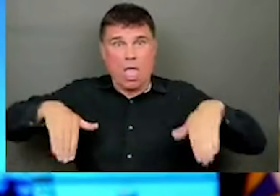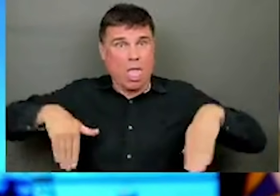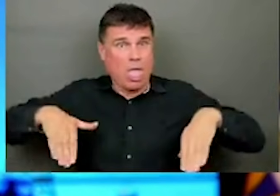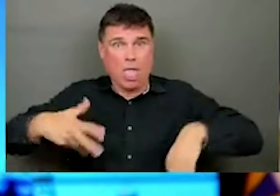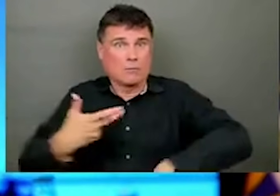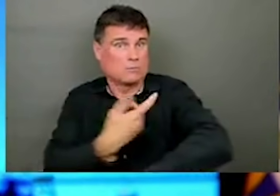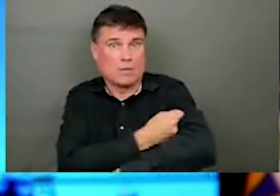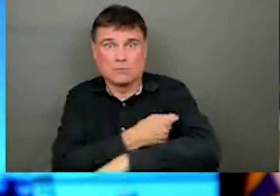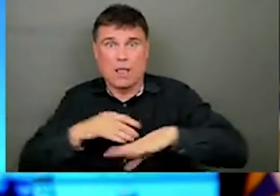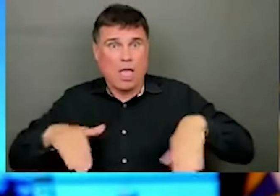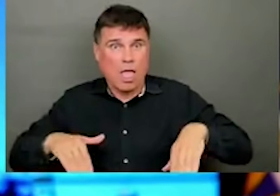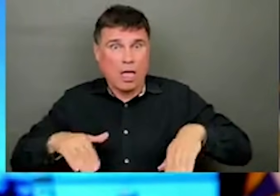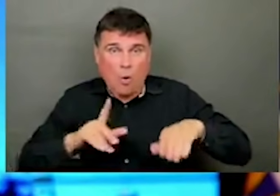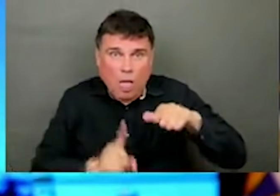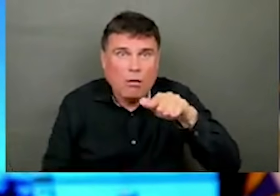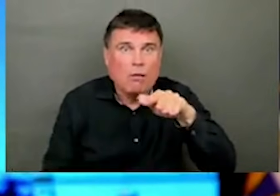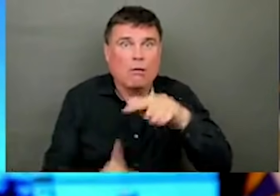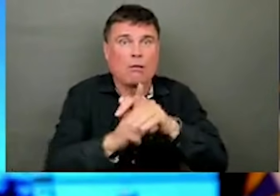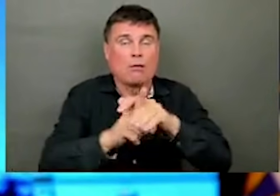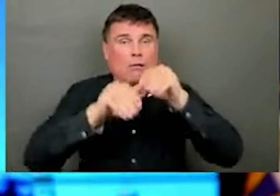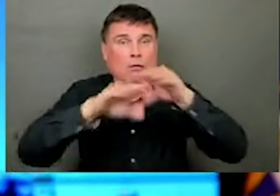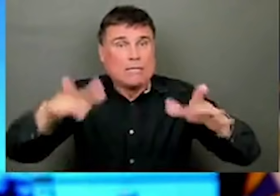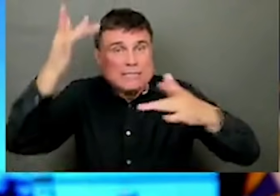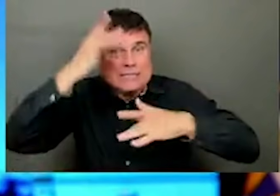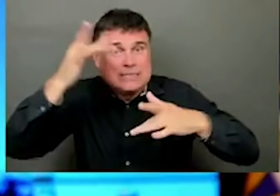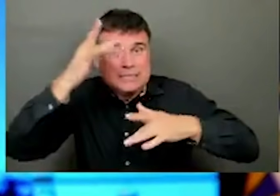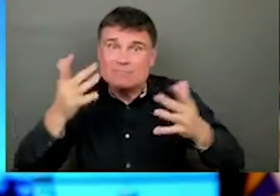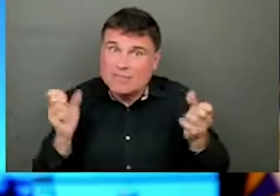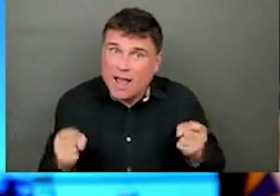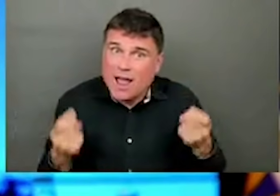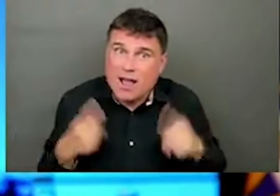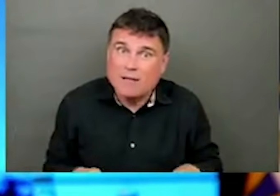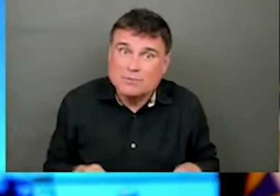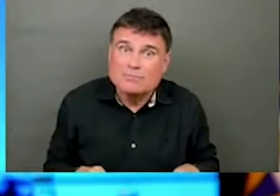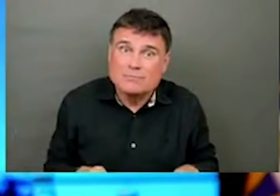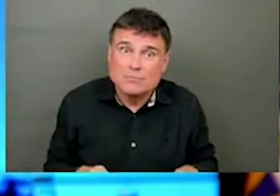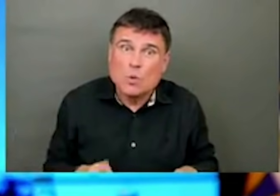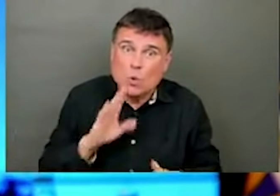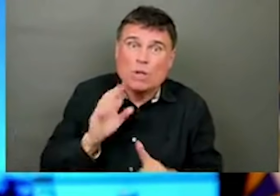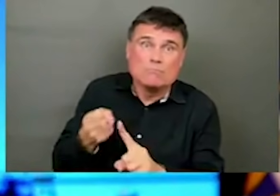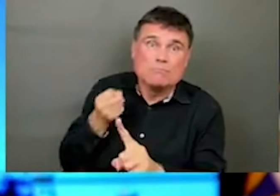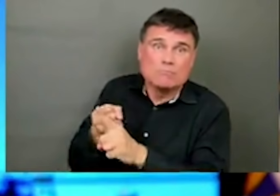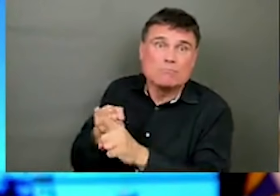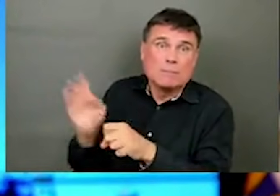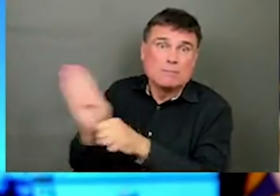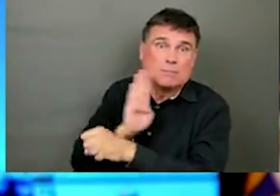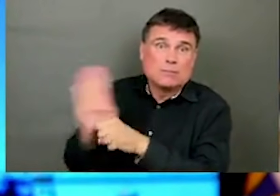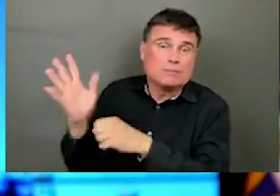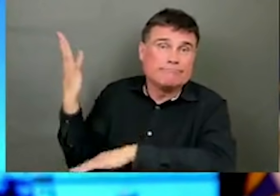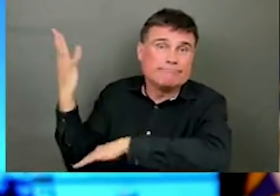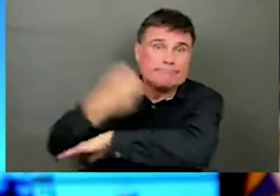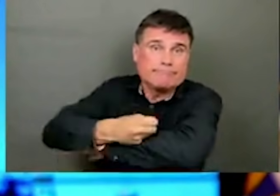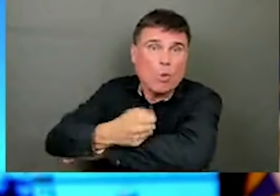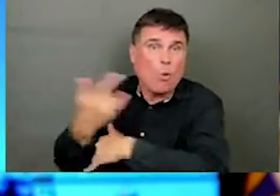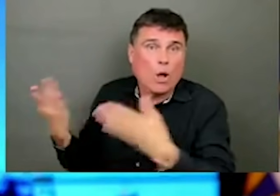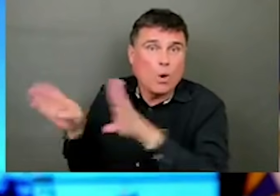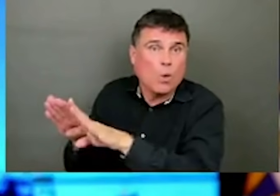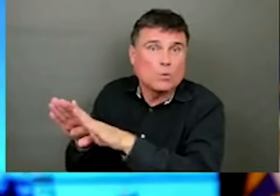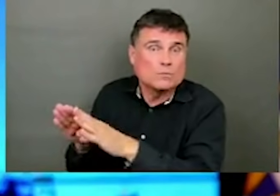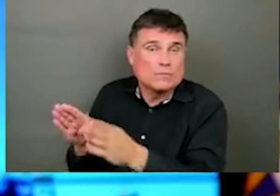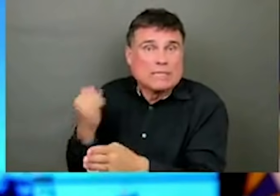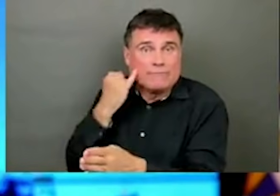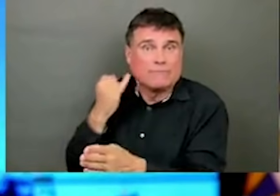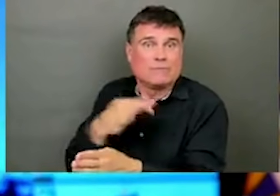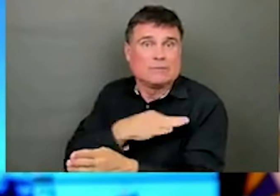cause an outbreak in that business, that can be very severely impact the ability of the business to function. And we've seen that,